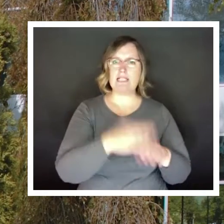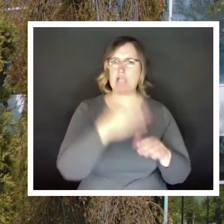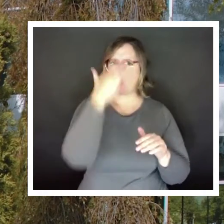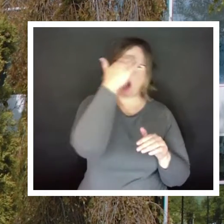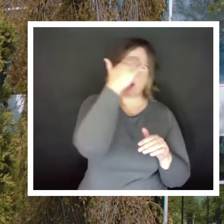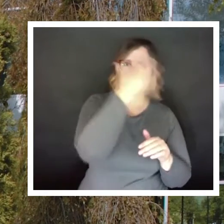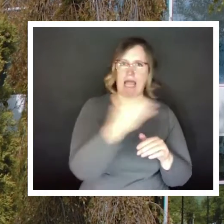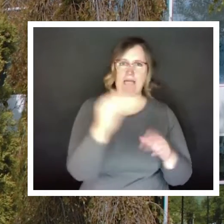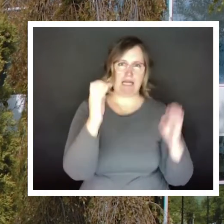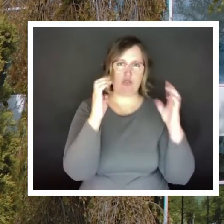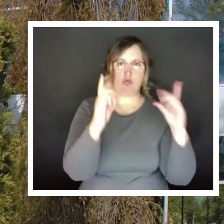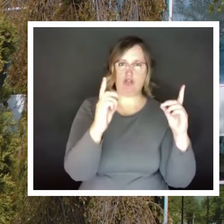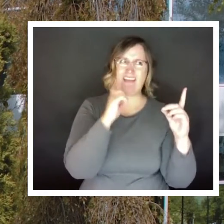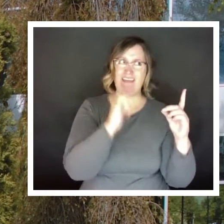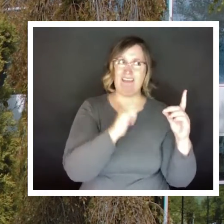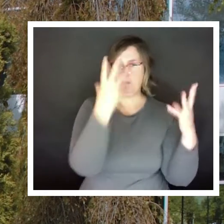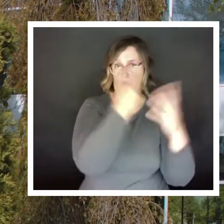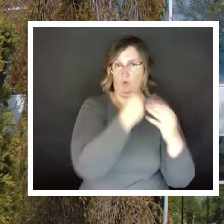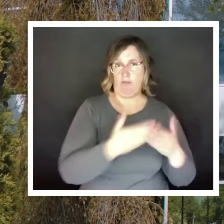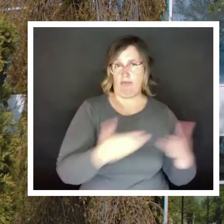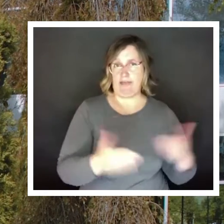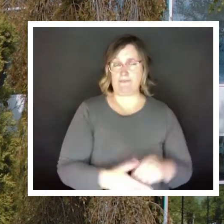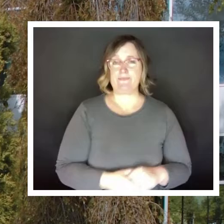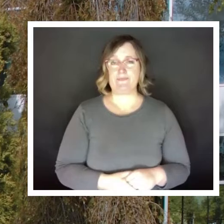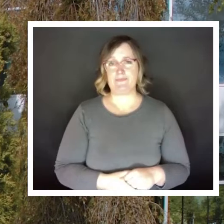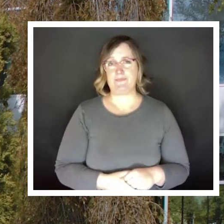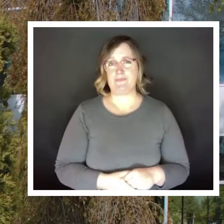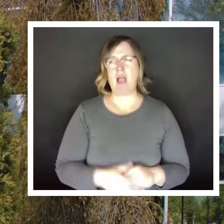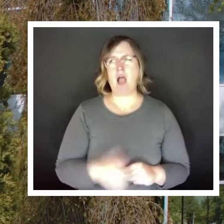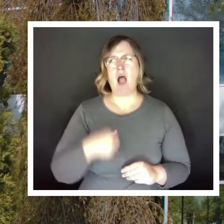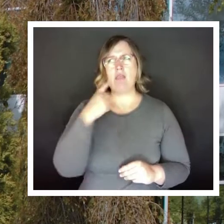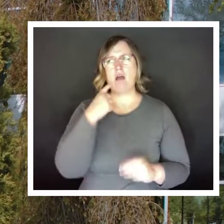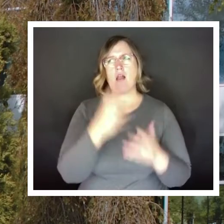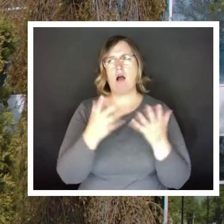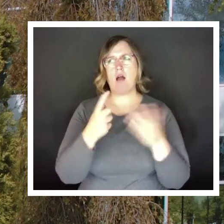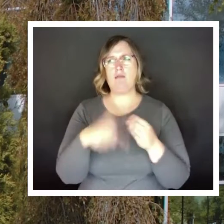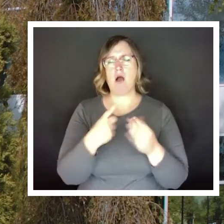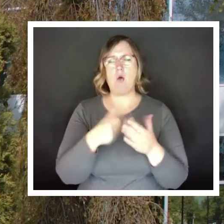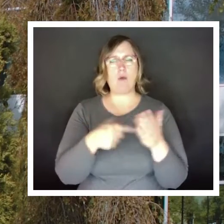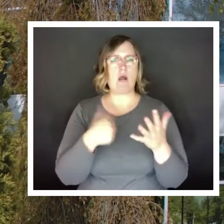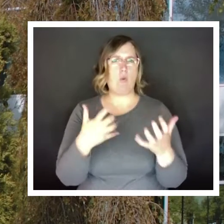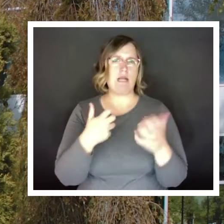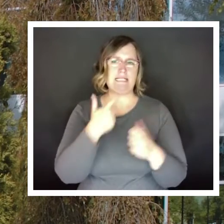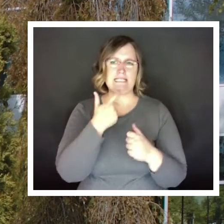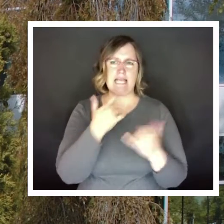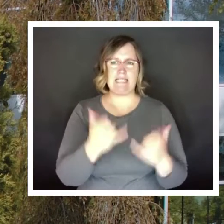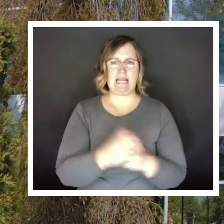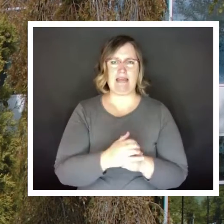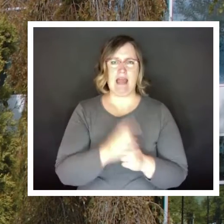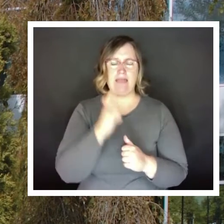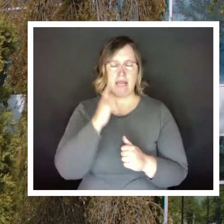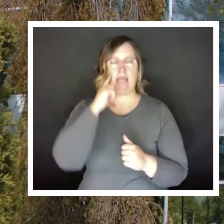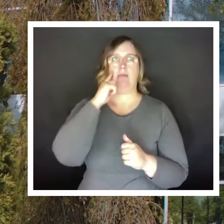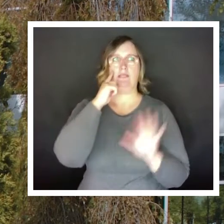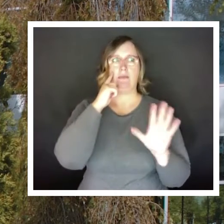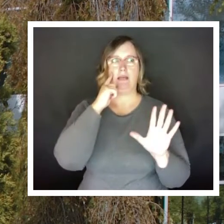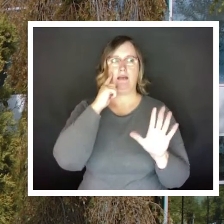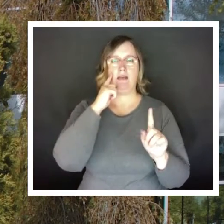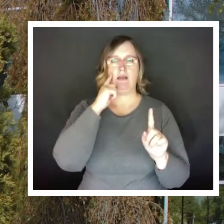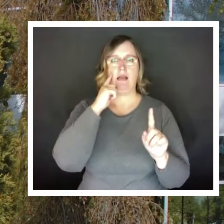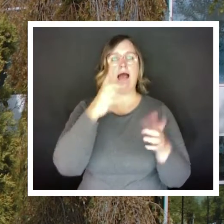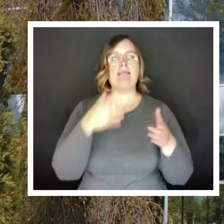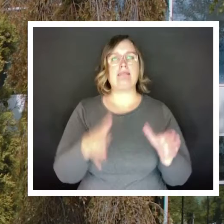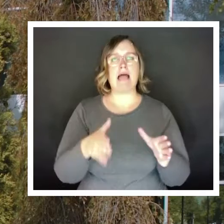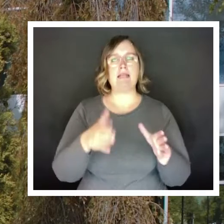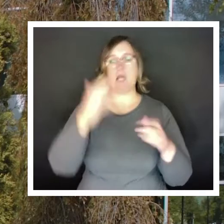and I think that that's a beautiful thing. I thought a lot about what I wanted to say today, and then it came to me. Let knowledge serve